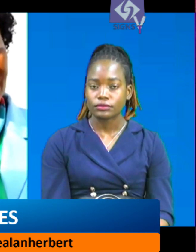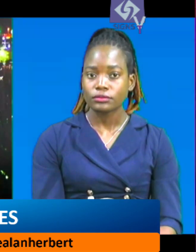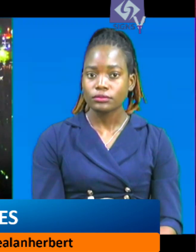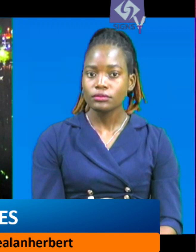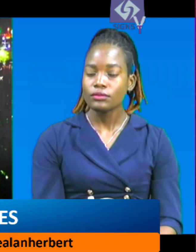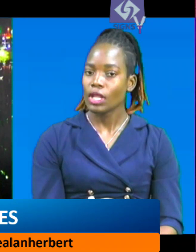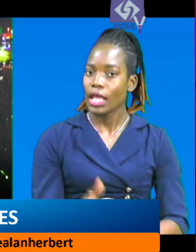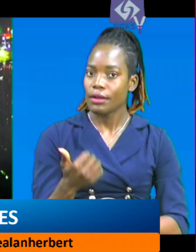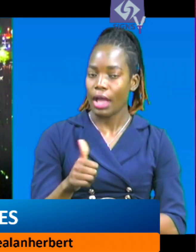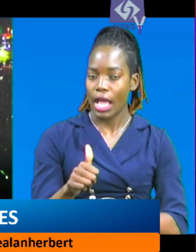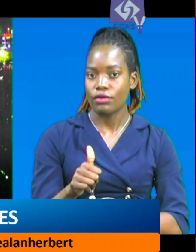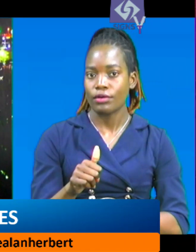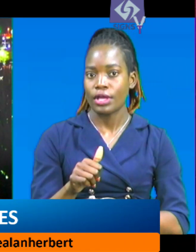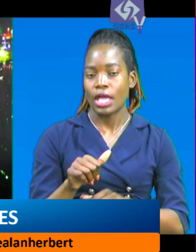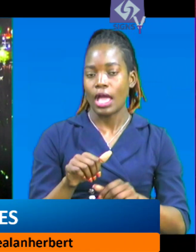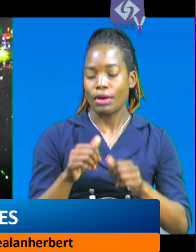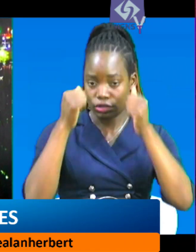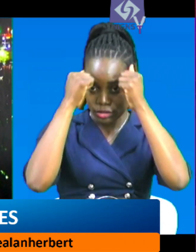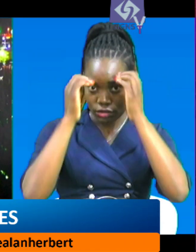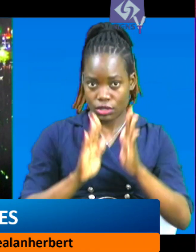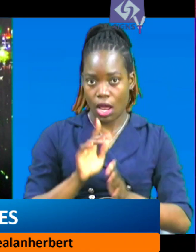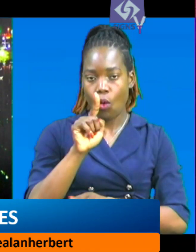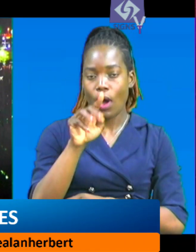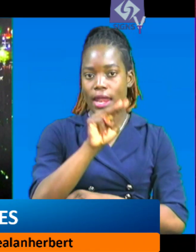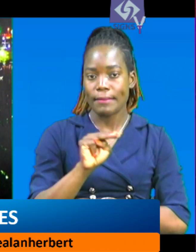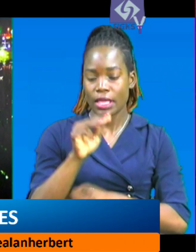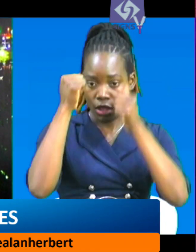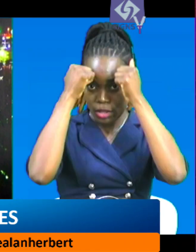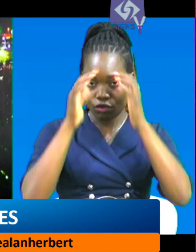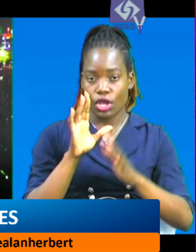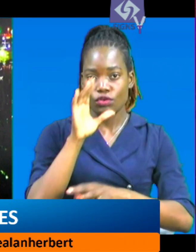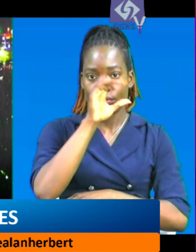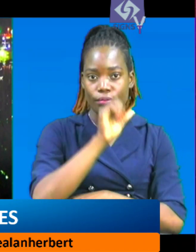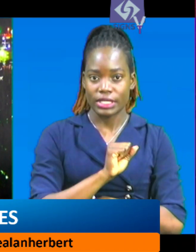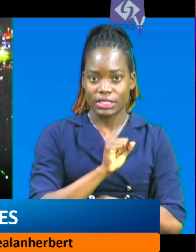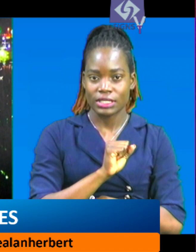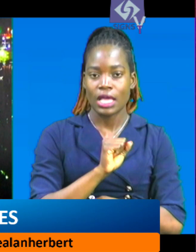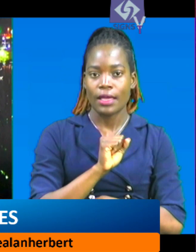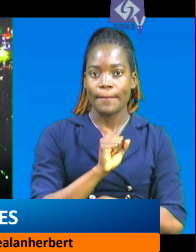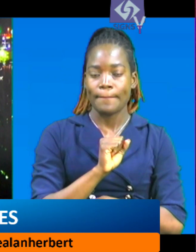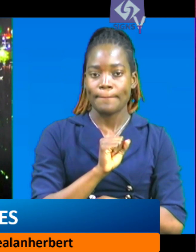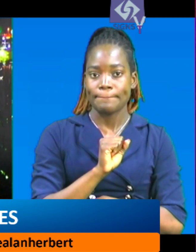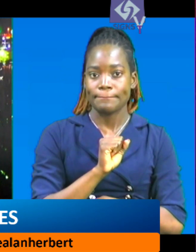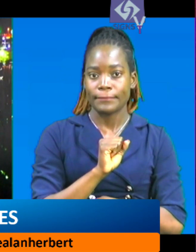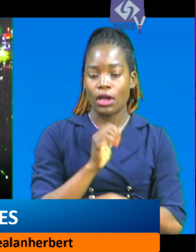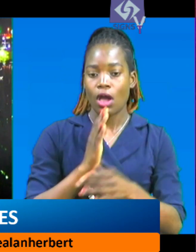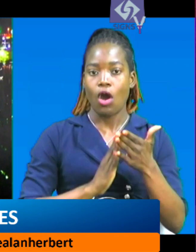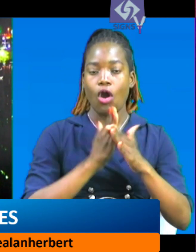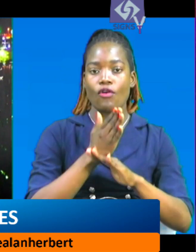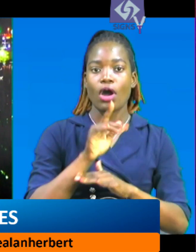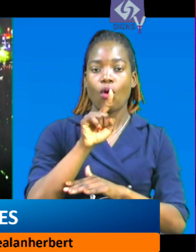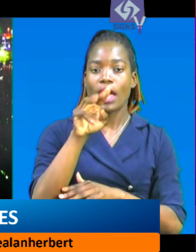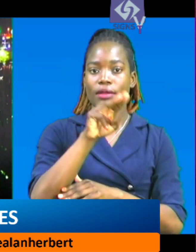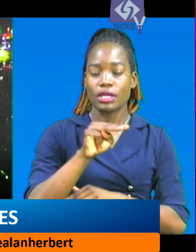And staying on exams or staying on learners, 1 million learners to miss capitation in 2024. Now, over